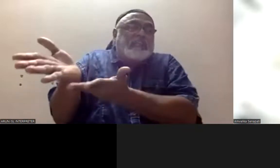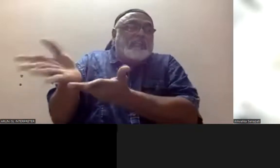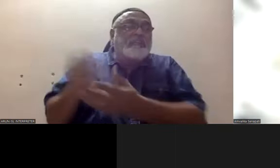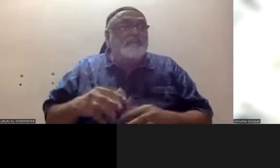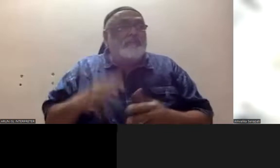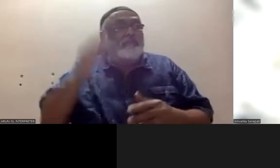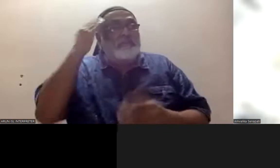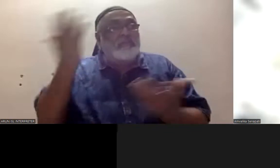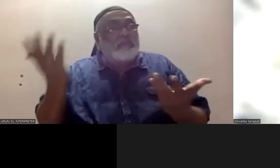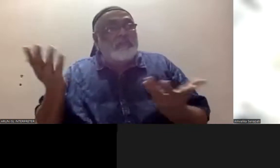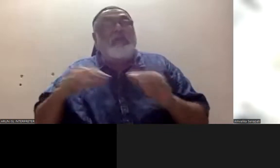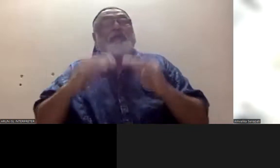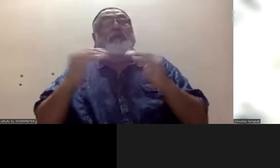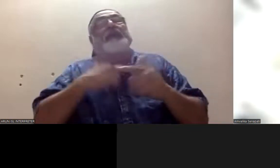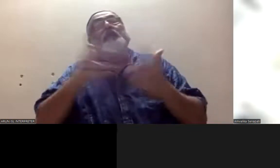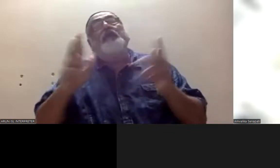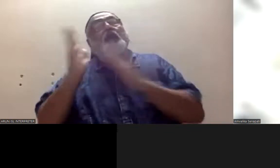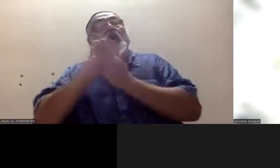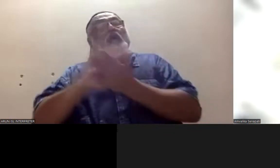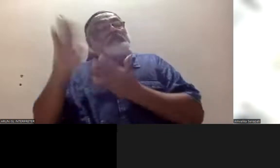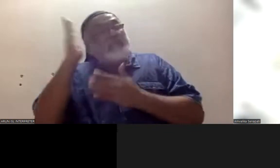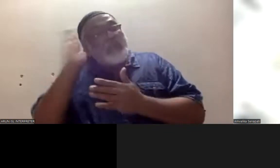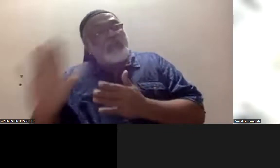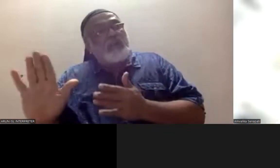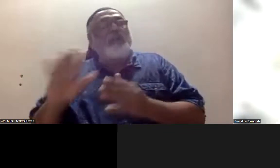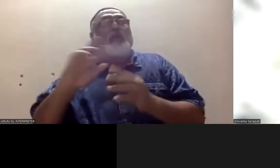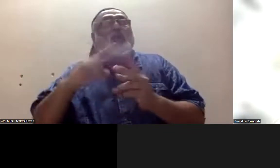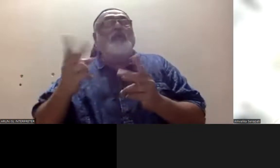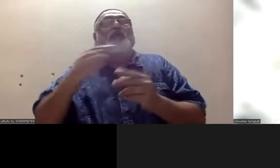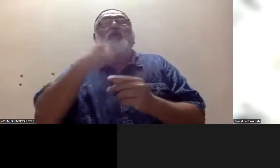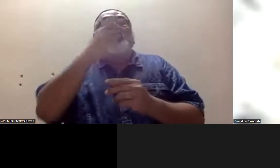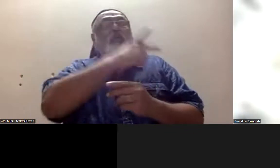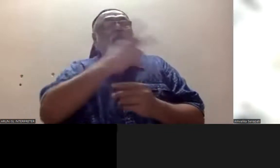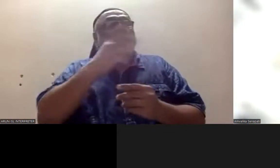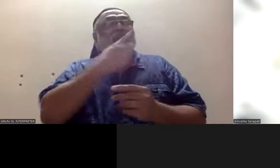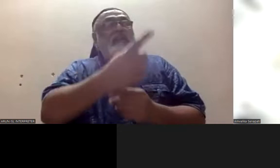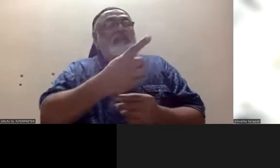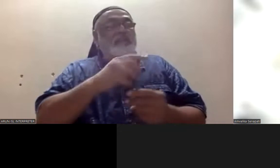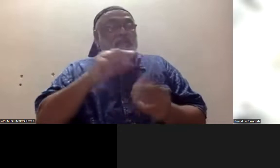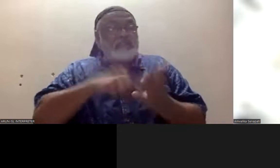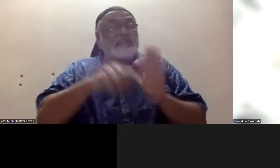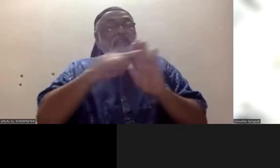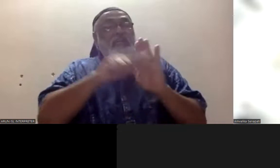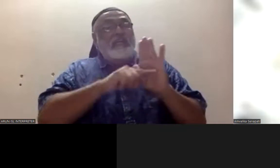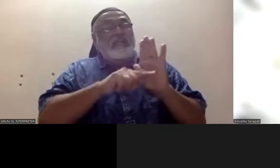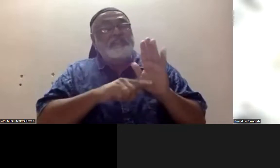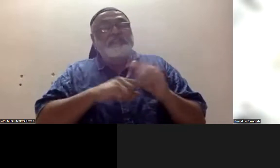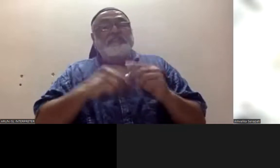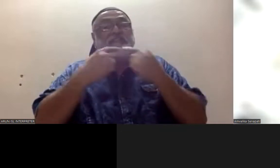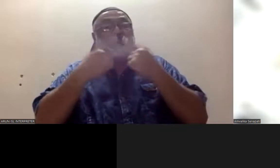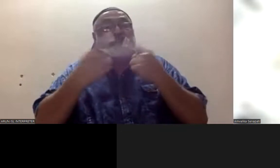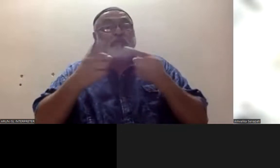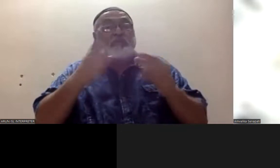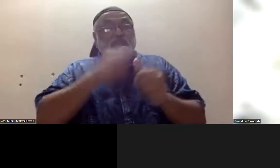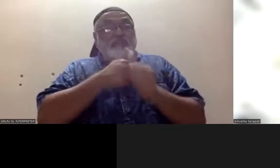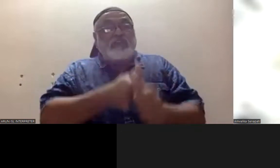or anywhere where I am living in the hostel, if I will go and see, tell them that these are the guidelines and you have to follow